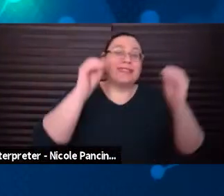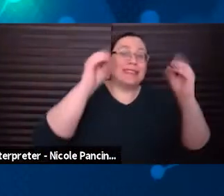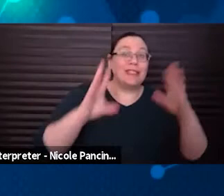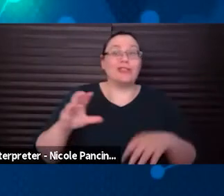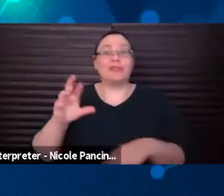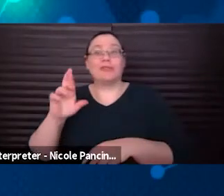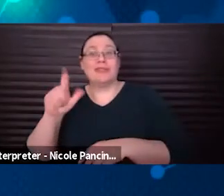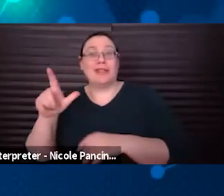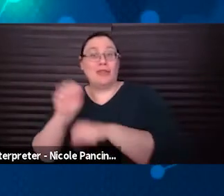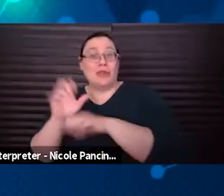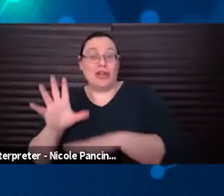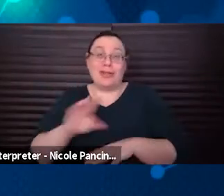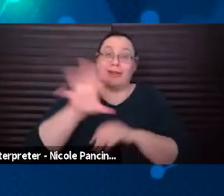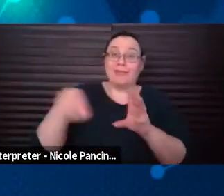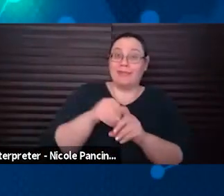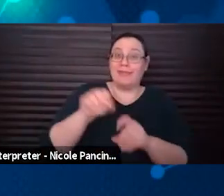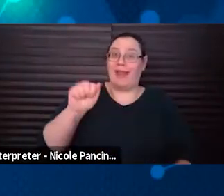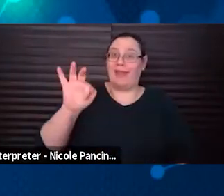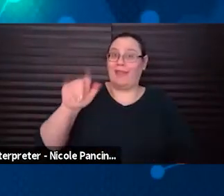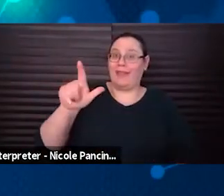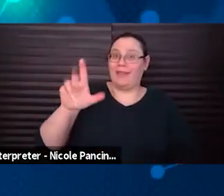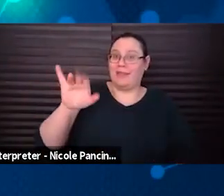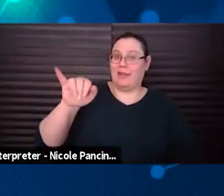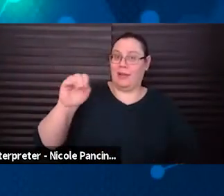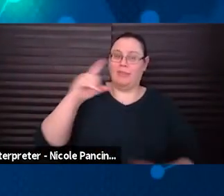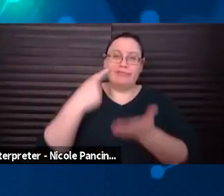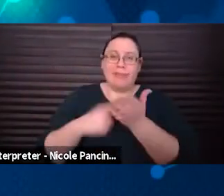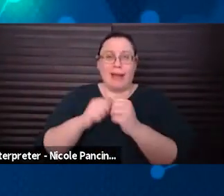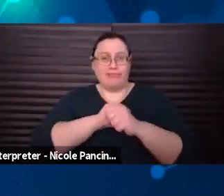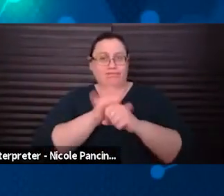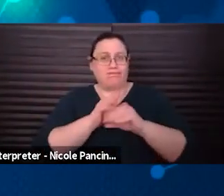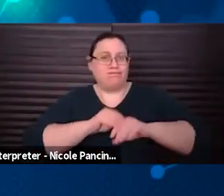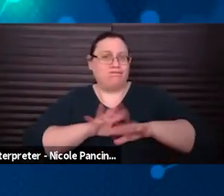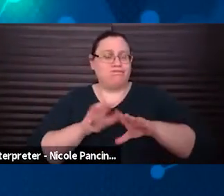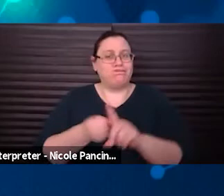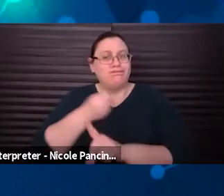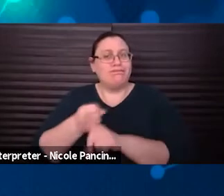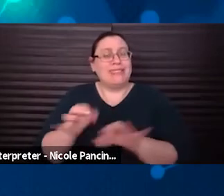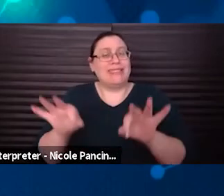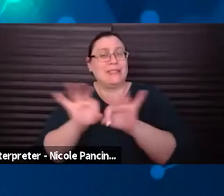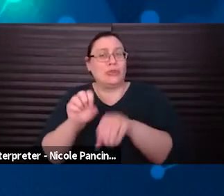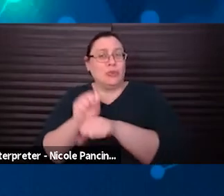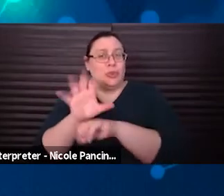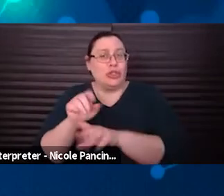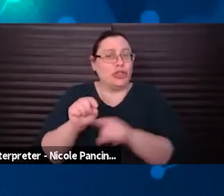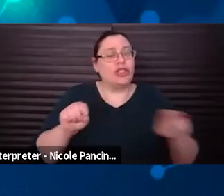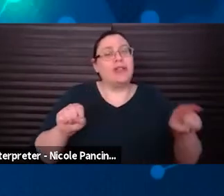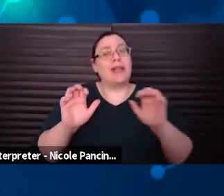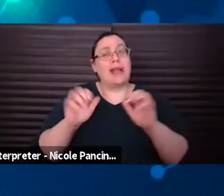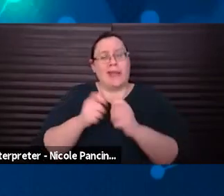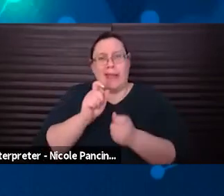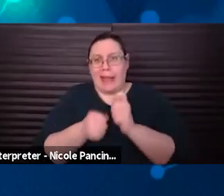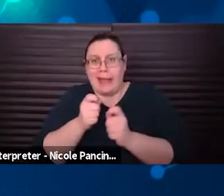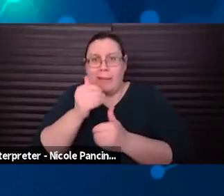not to mention the entire AFL-CIO, to discuss how the pandemic is impacting essential workers and how they're adapting through and